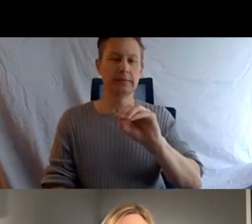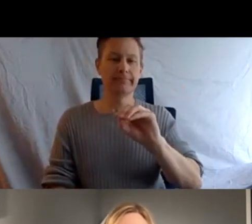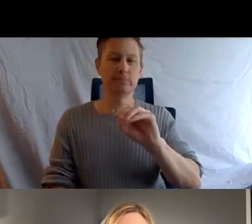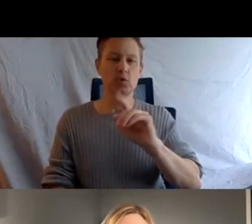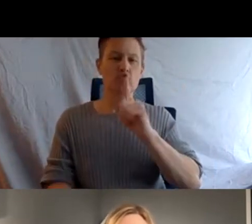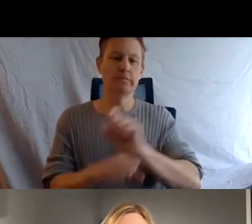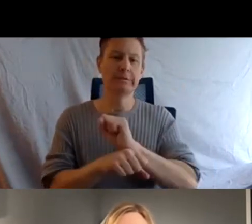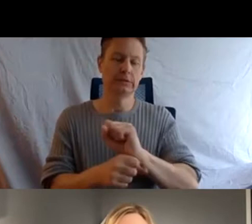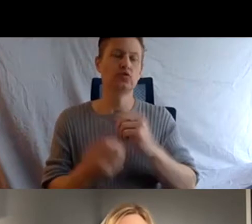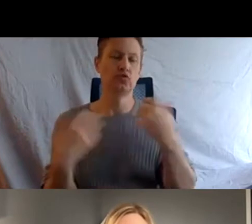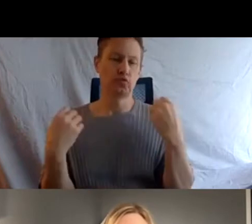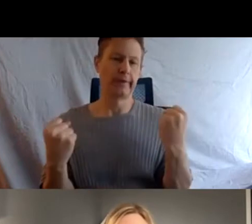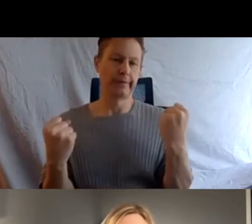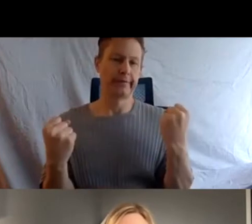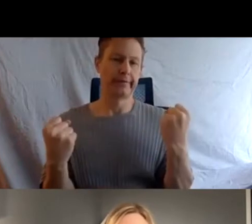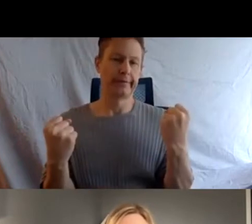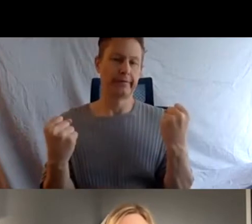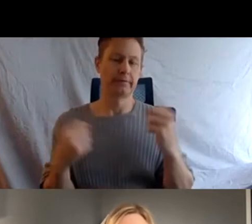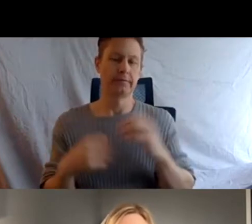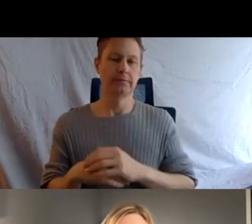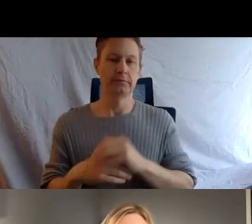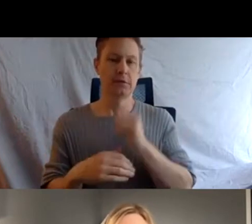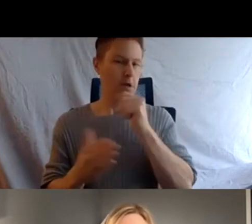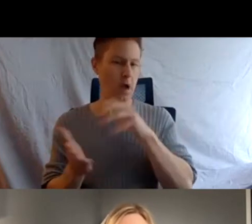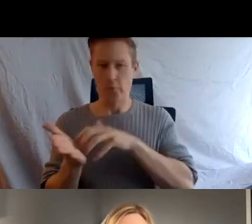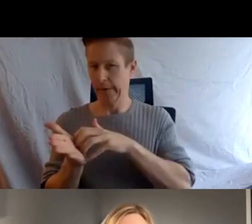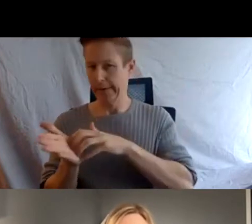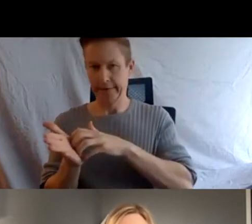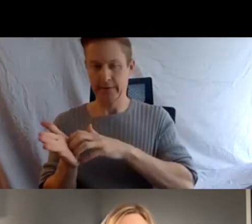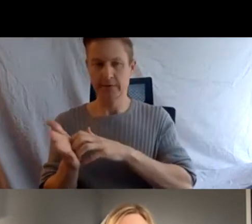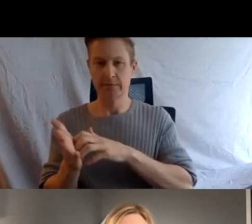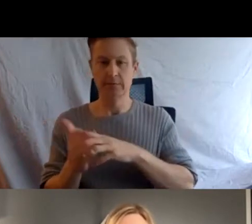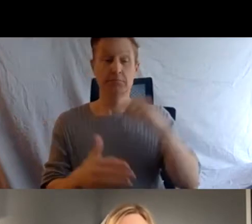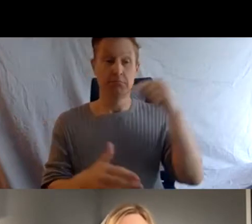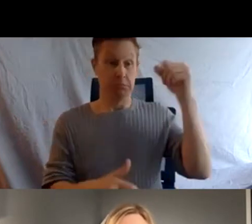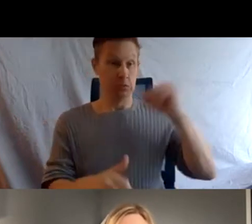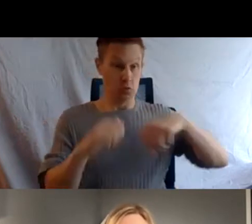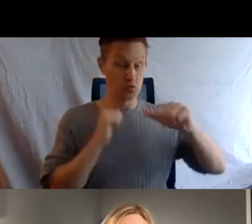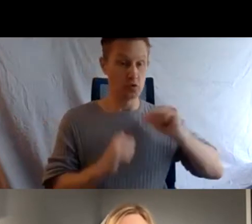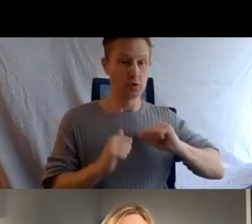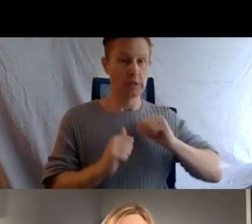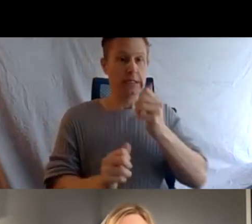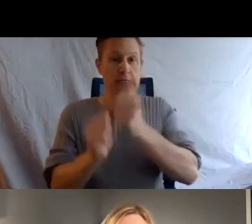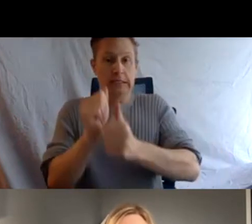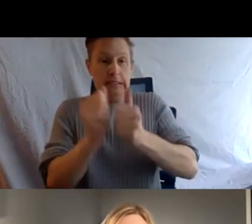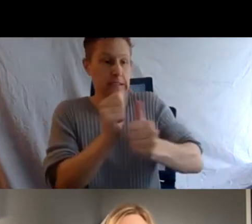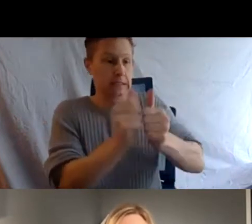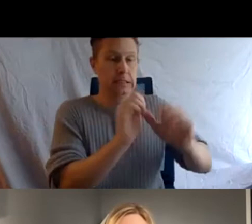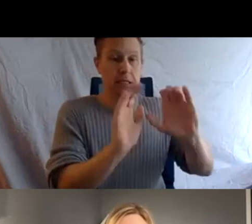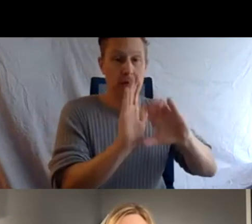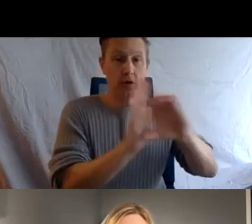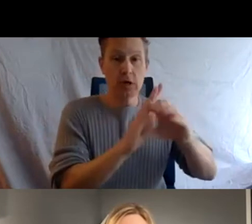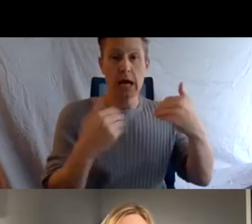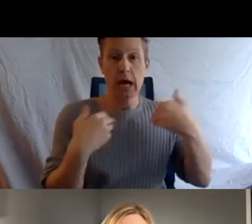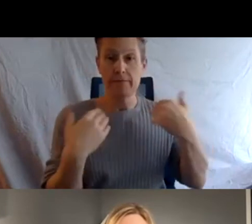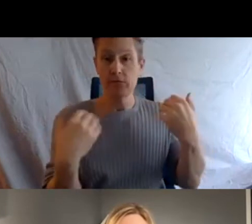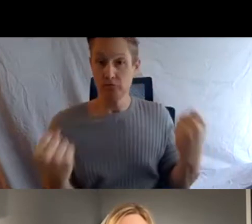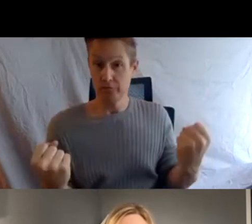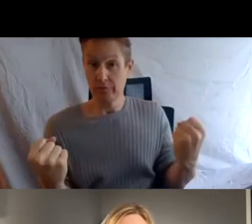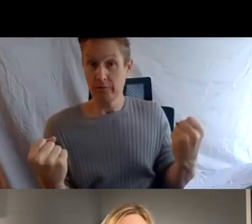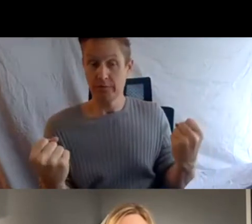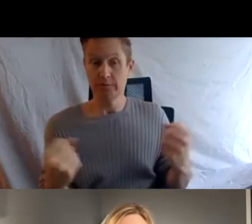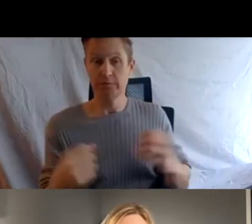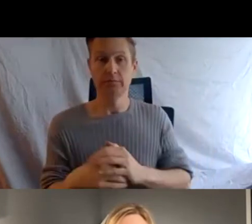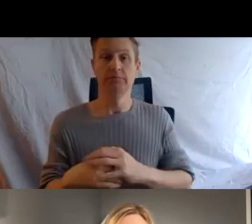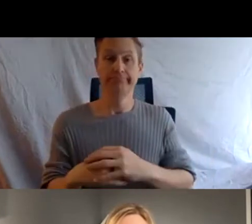right? And we do that in this show. Each character has their own strength,